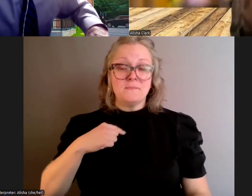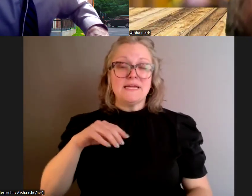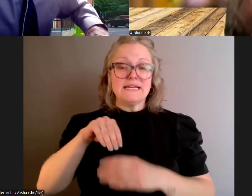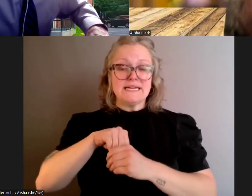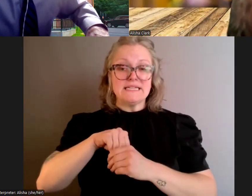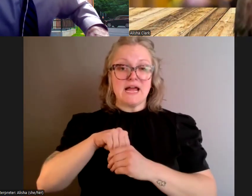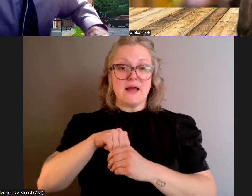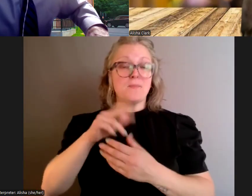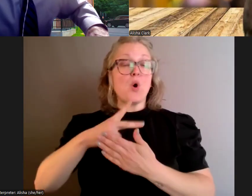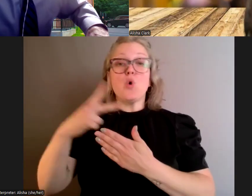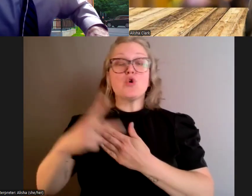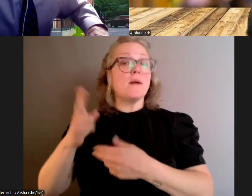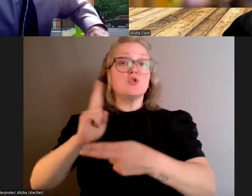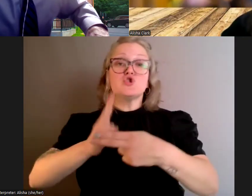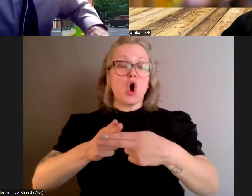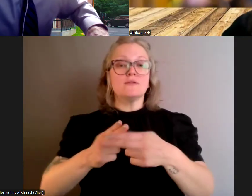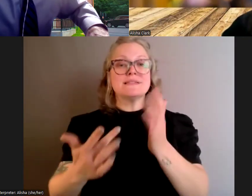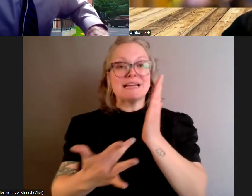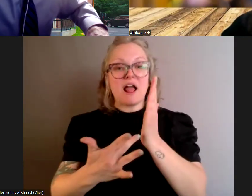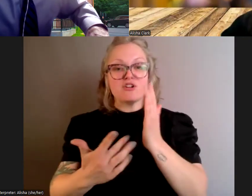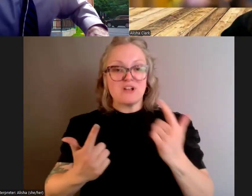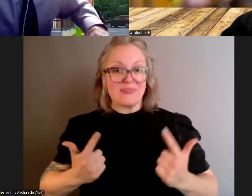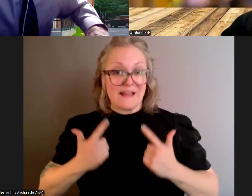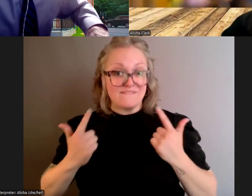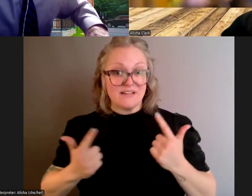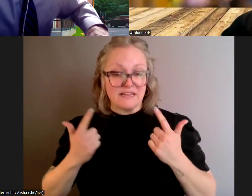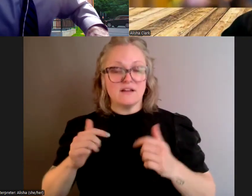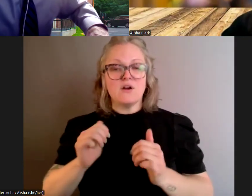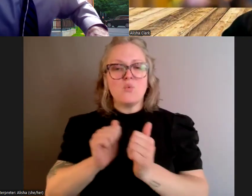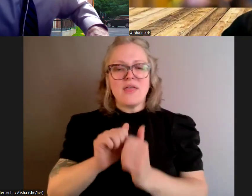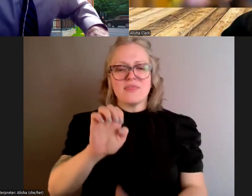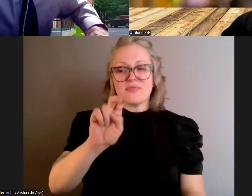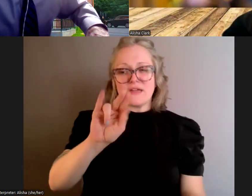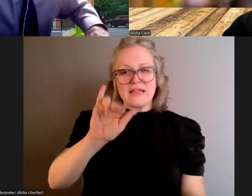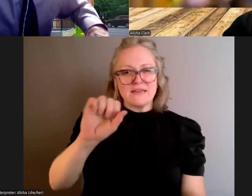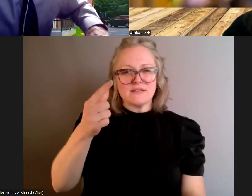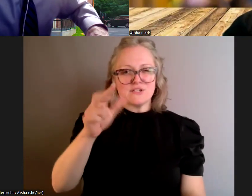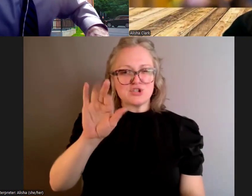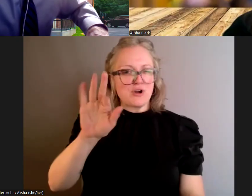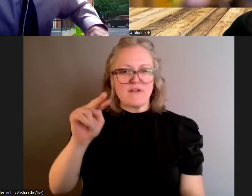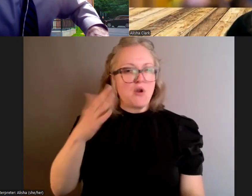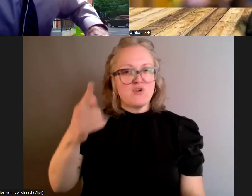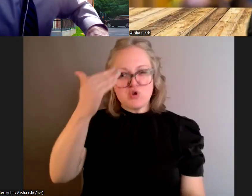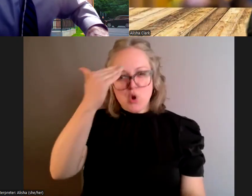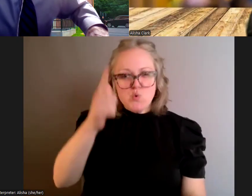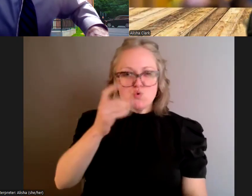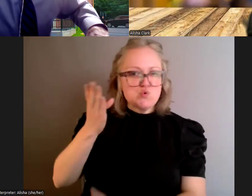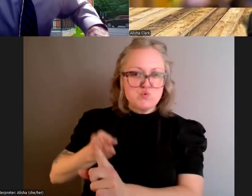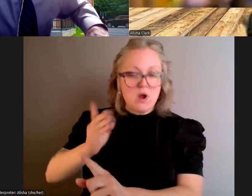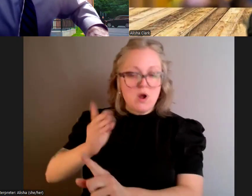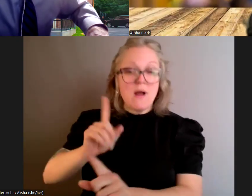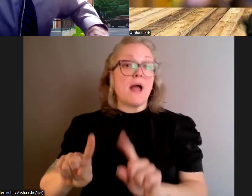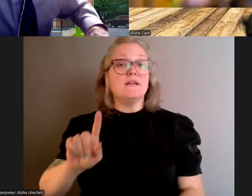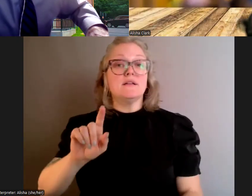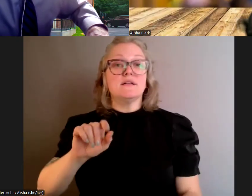I'm in a program called Technology Living with Dennis Griffin. I don't know if you know him or not, but so